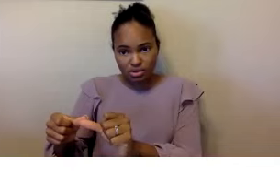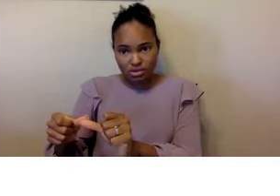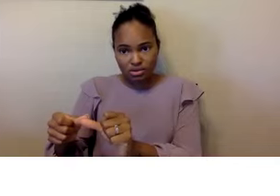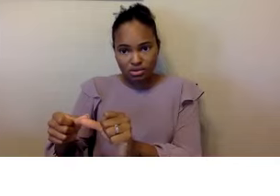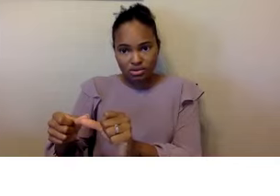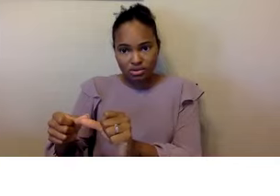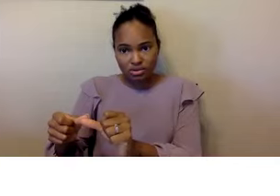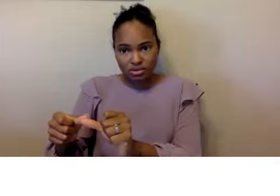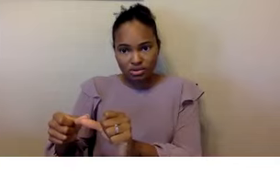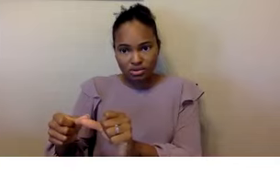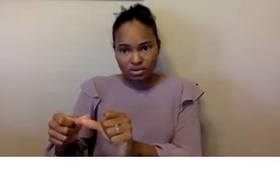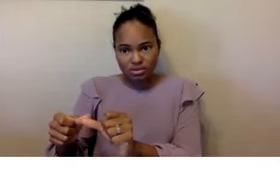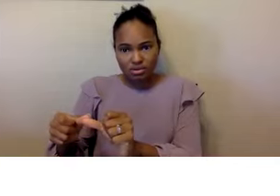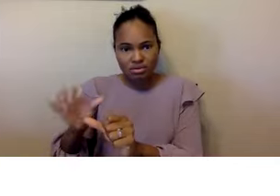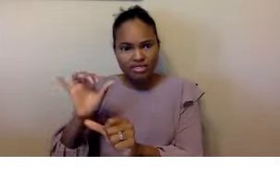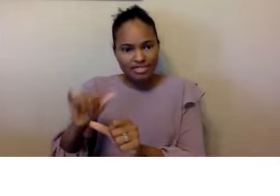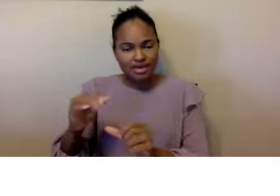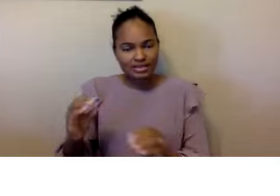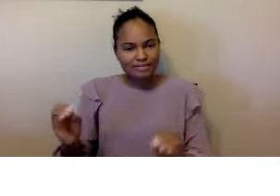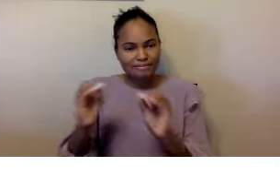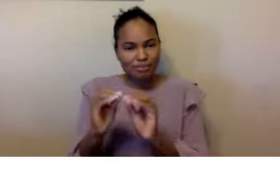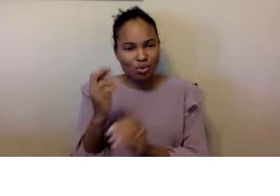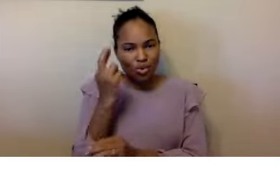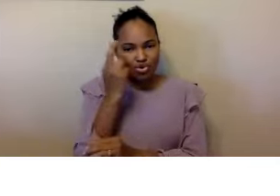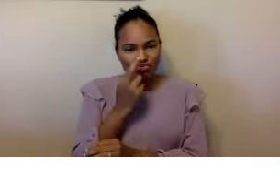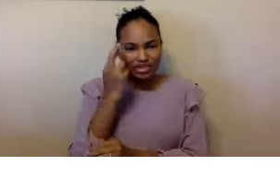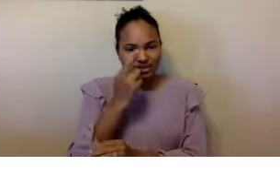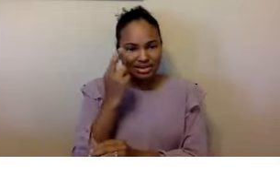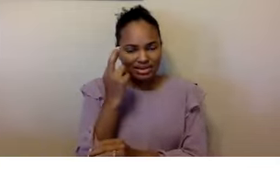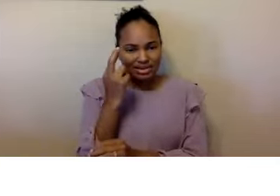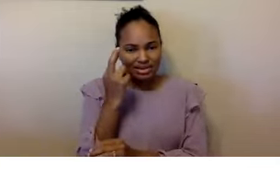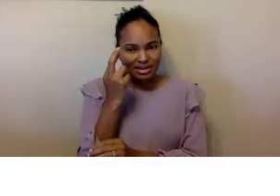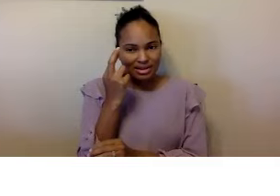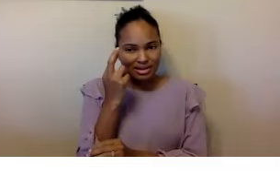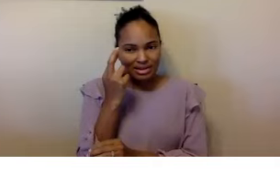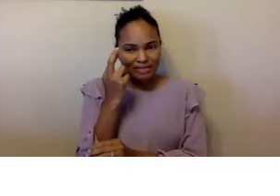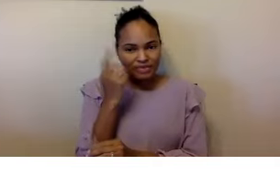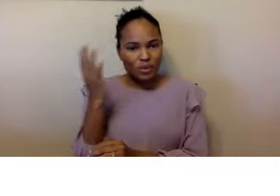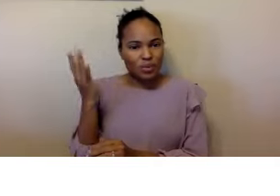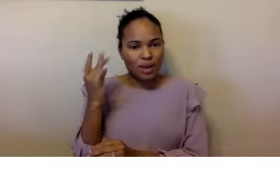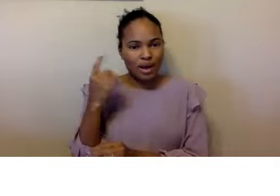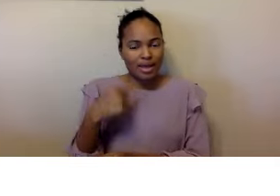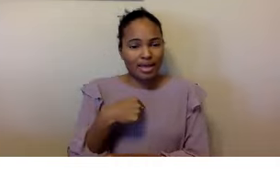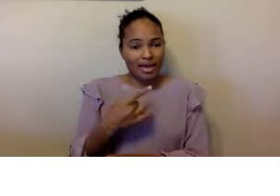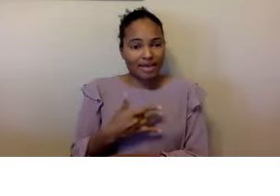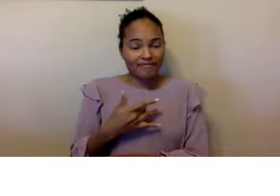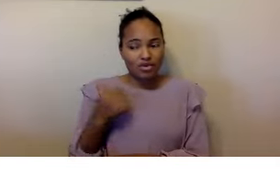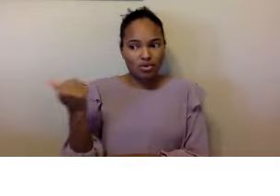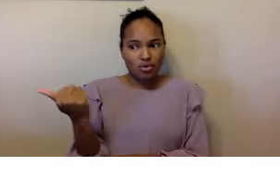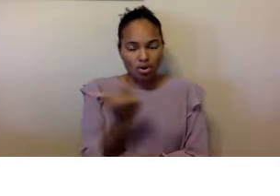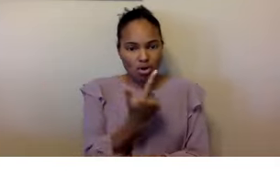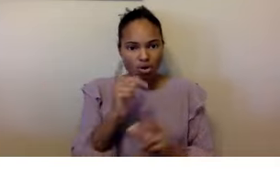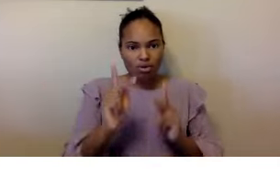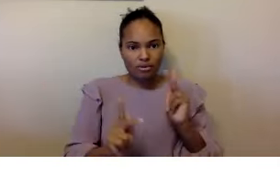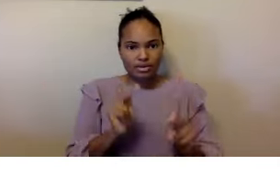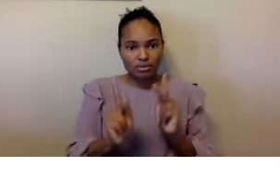is even more reason why I feel like all individuals, whether you have a